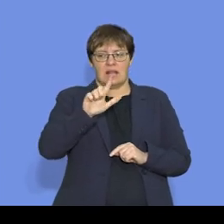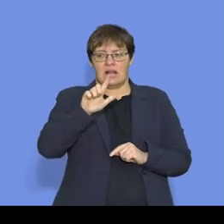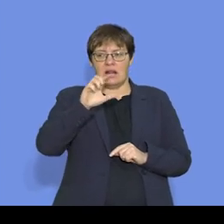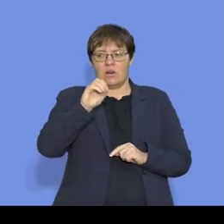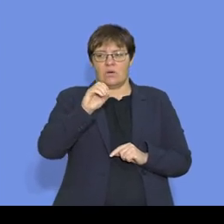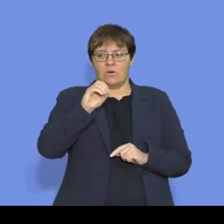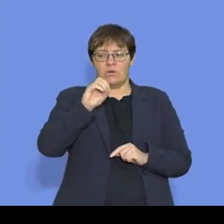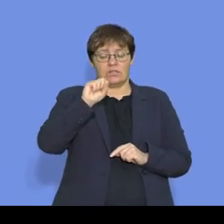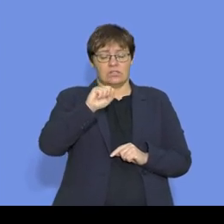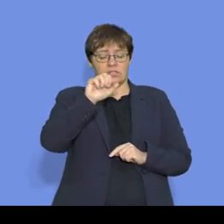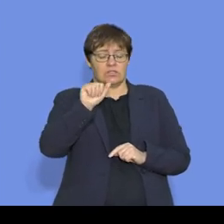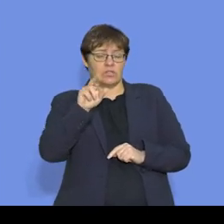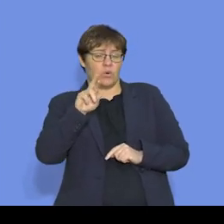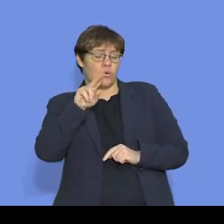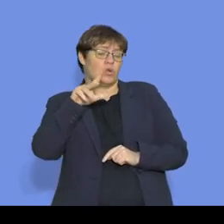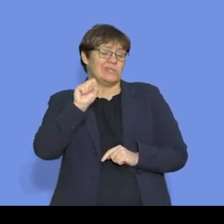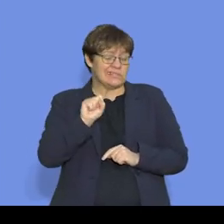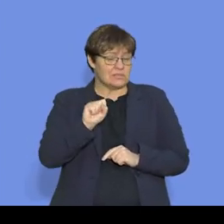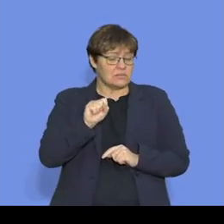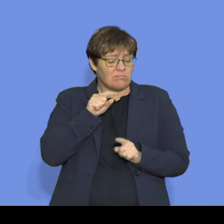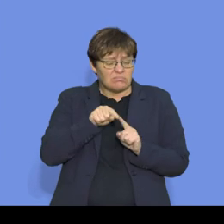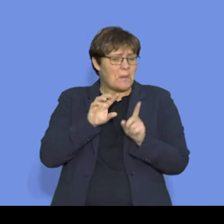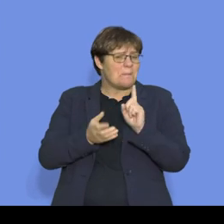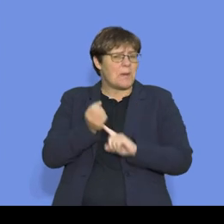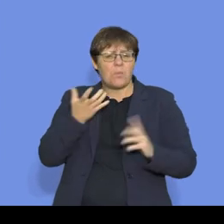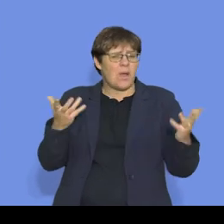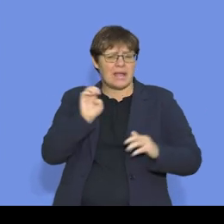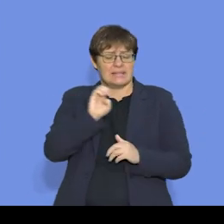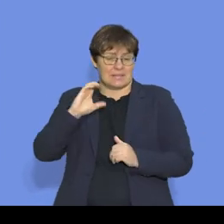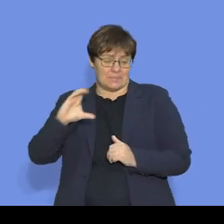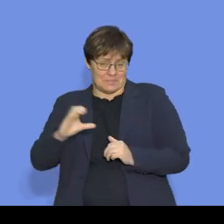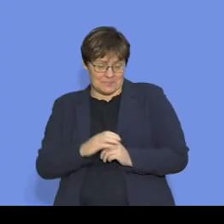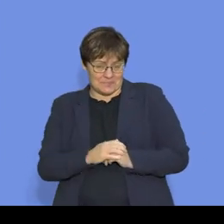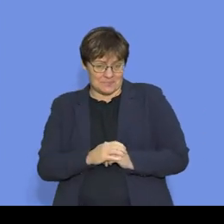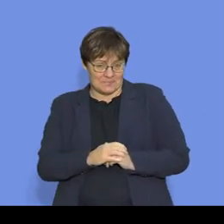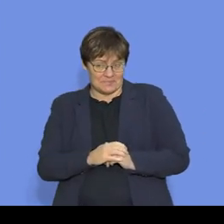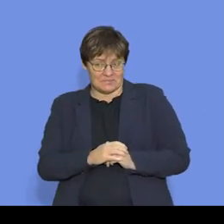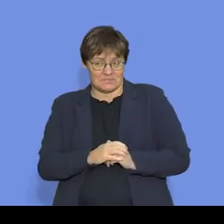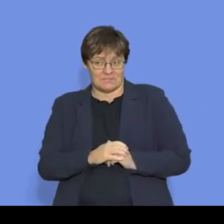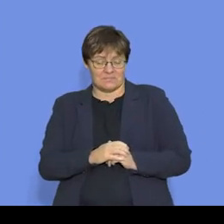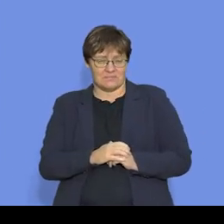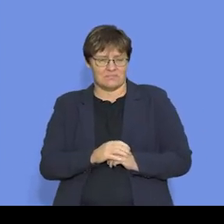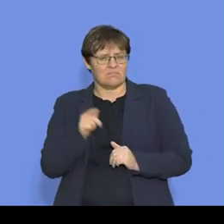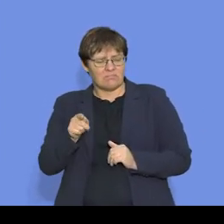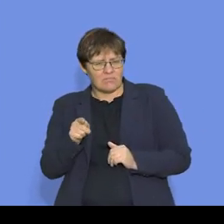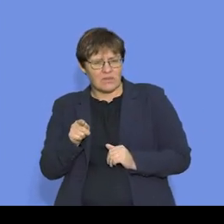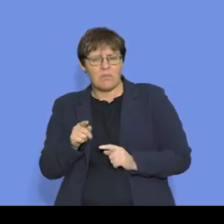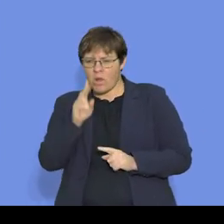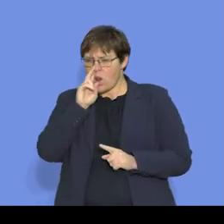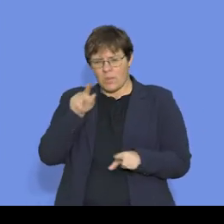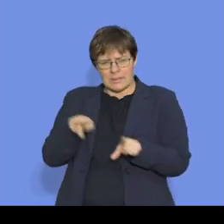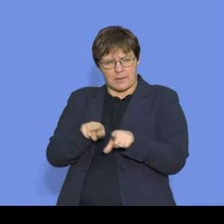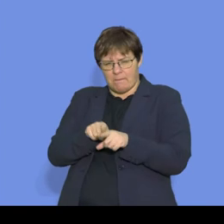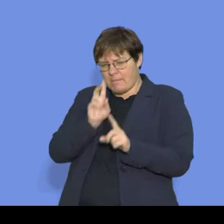a dinosaur found in the Eastern Cape. And this picture shows what it would